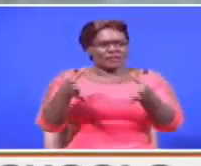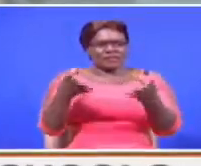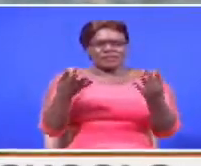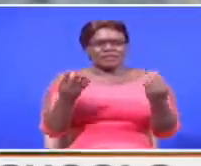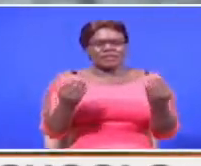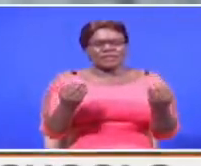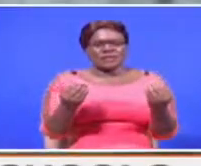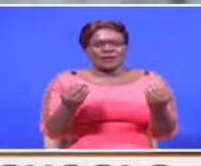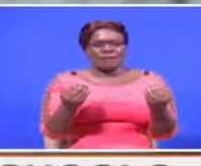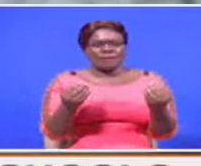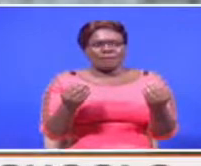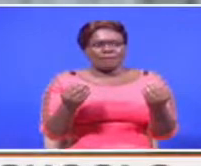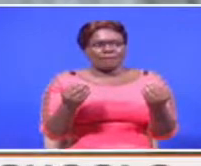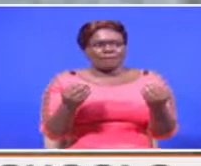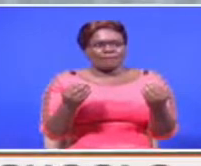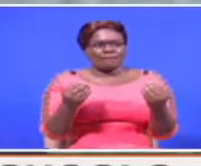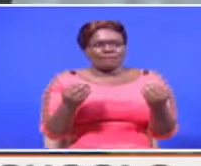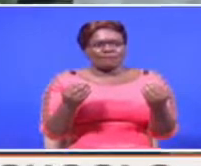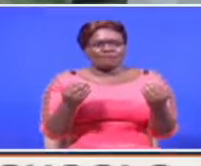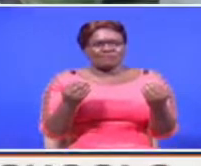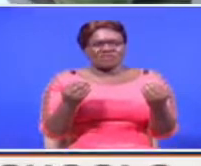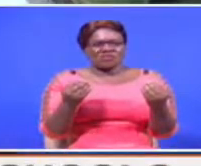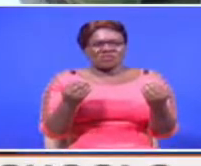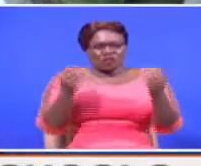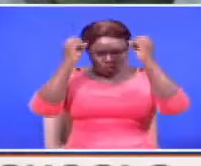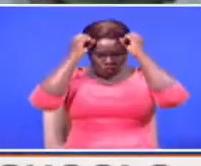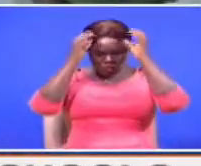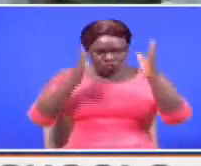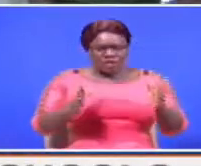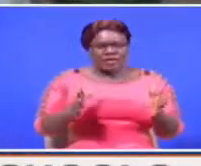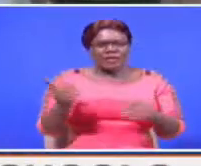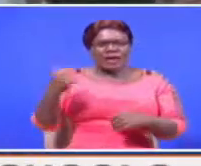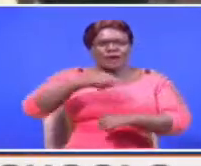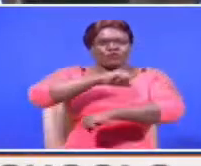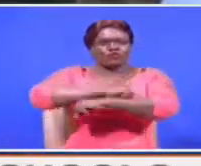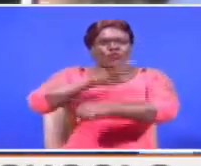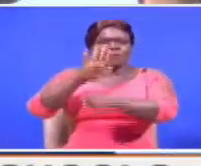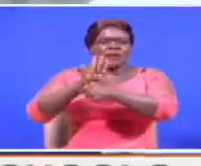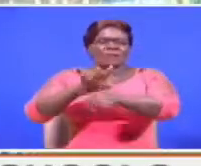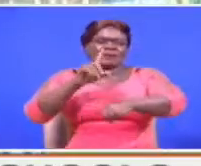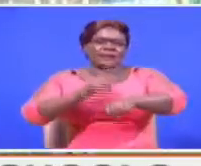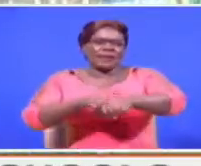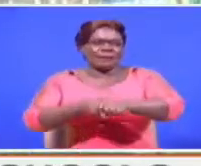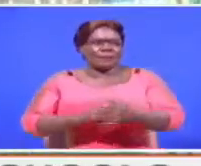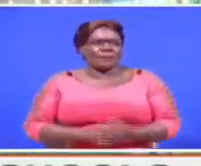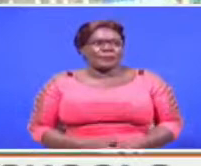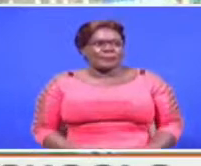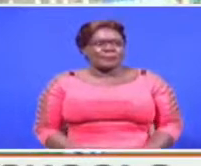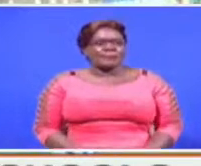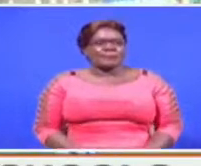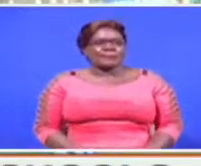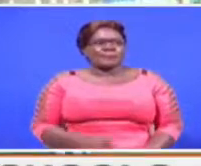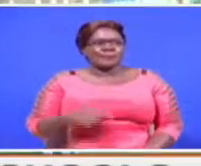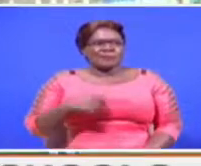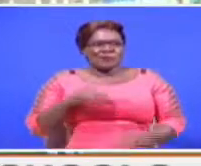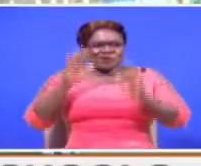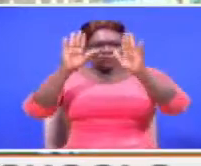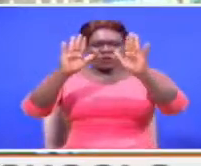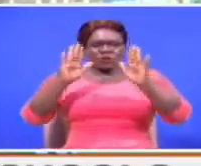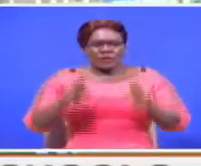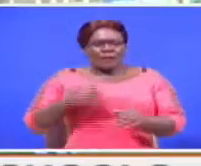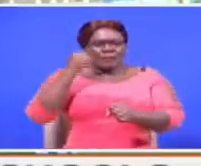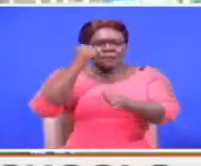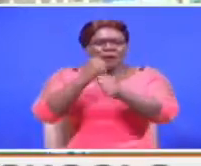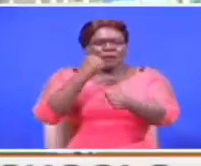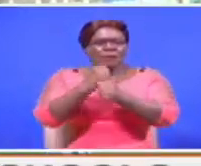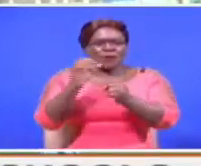hizi activities zenye tutakuwa tunafanya. By the end of the day, wala wanafunzi watakuwa wanakuja shule mara kwa mara. So the app, we always say, is the key resource we